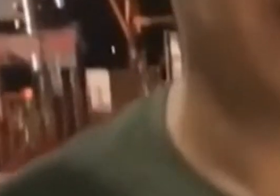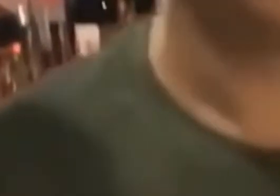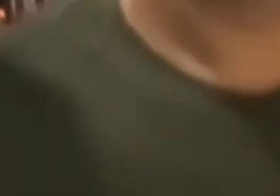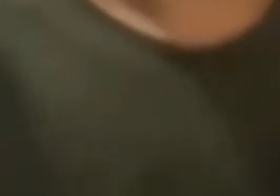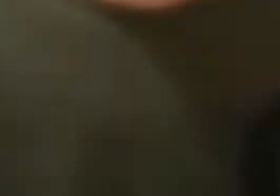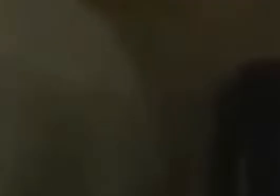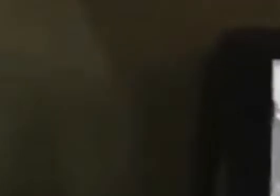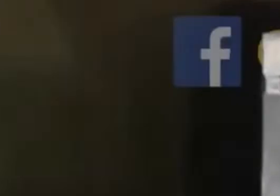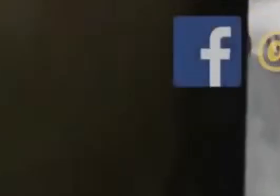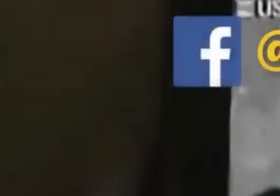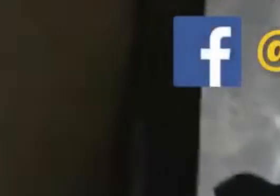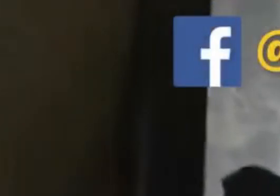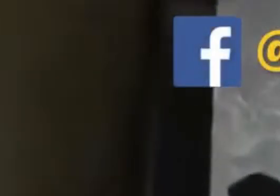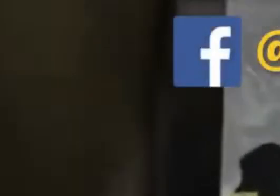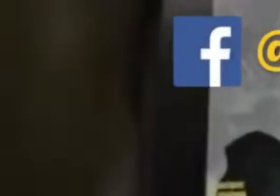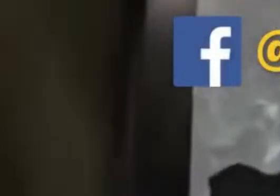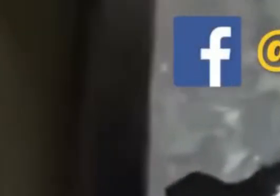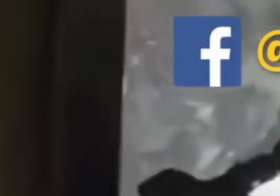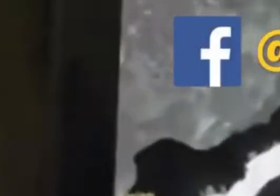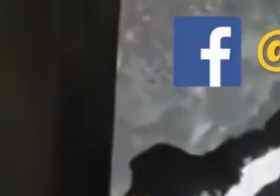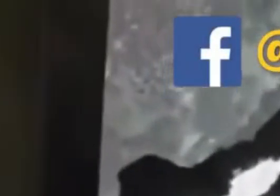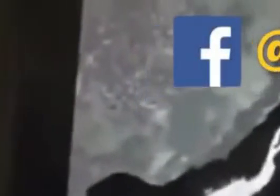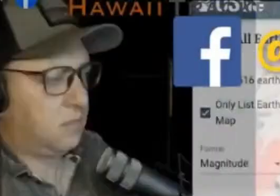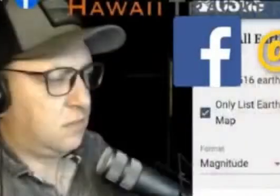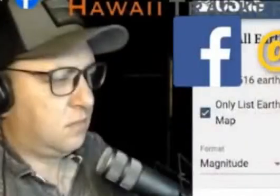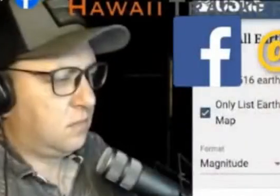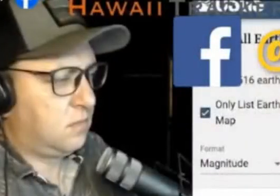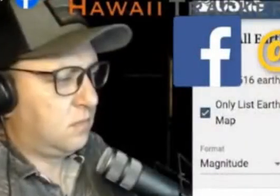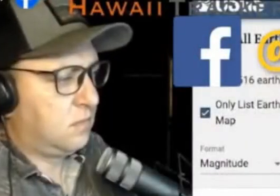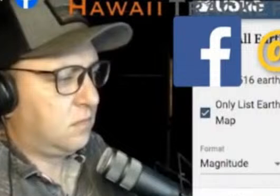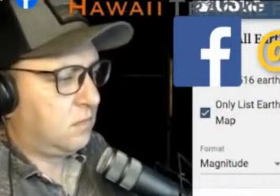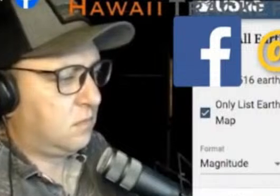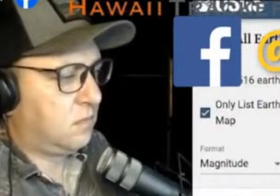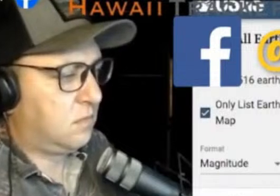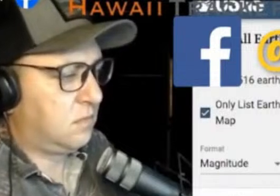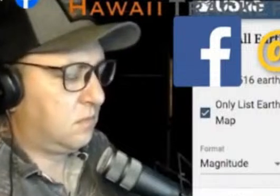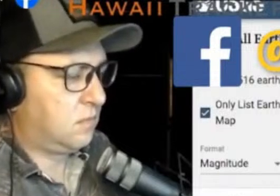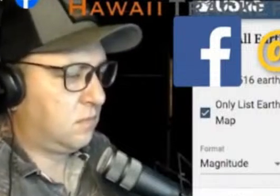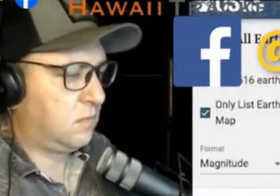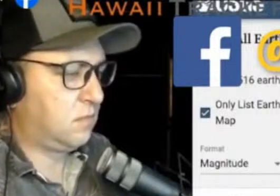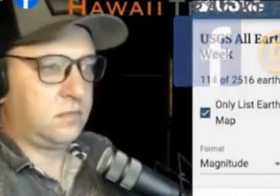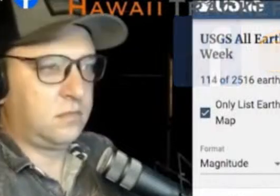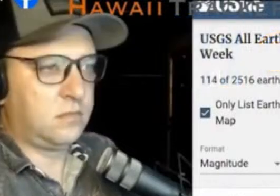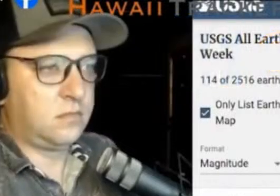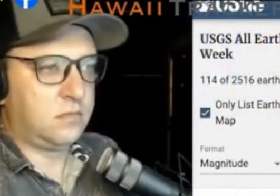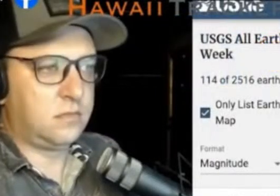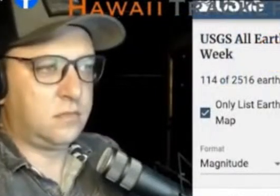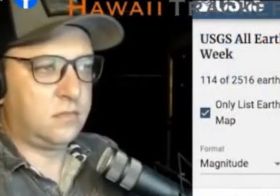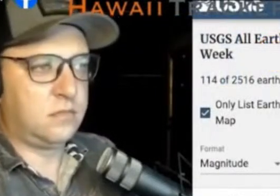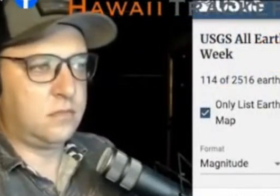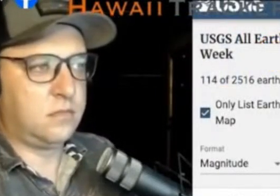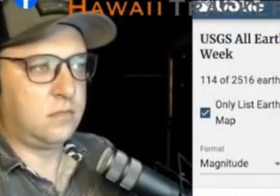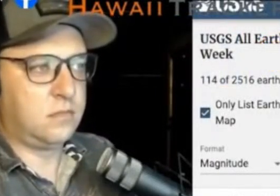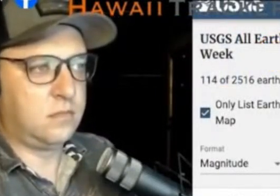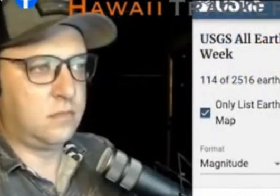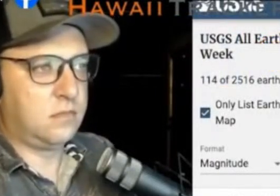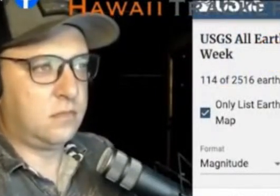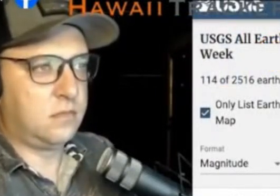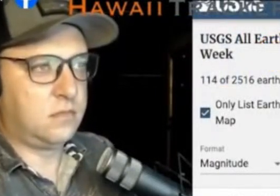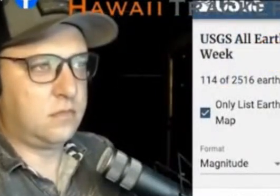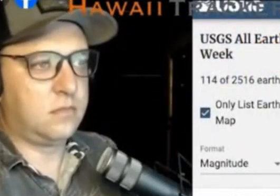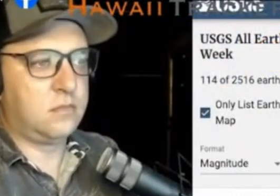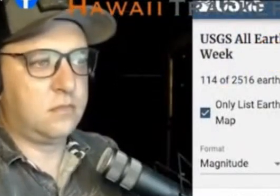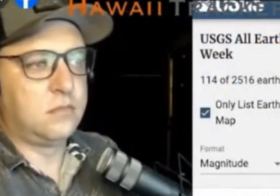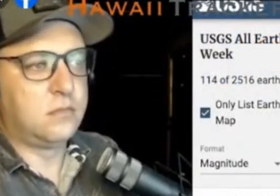Zone. Working under Hawaii Tracker on the Facebook group. Since then, we've been trying to carry on and take the lessons, the hard lessons